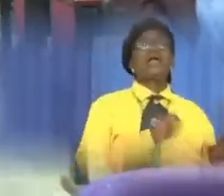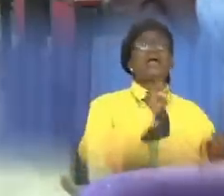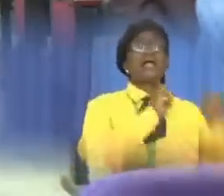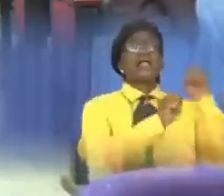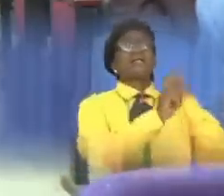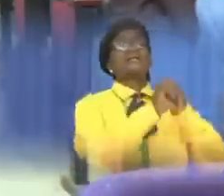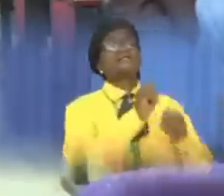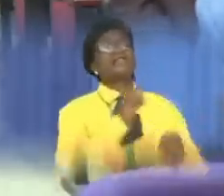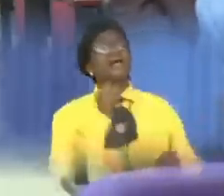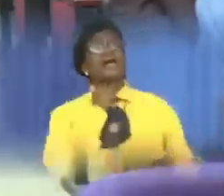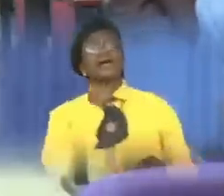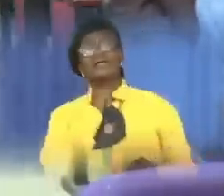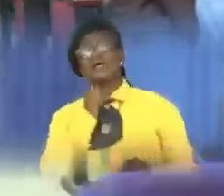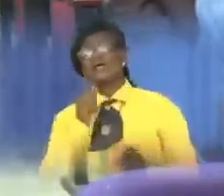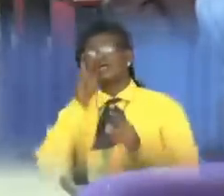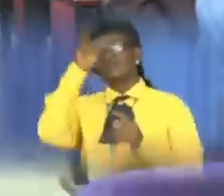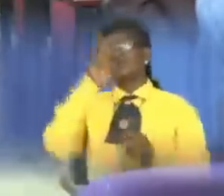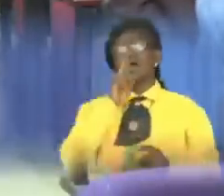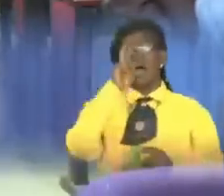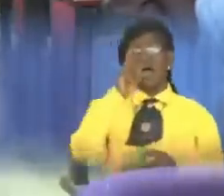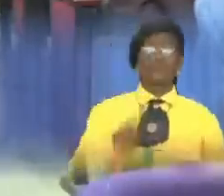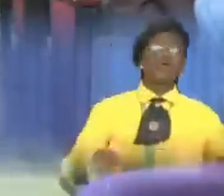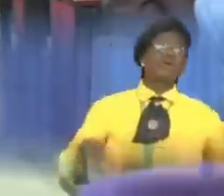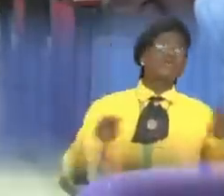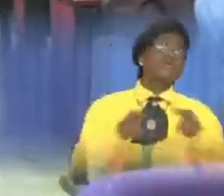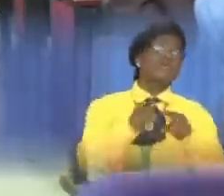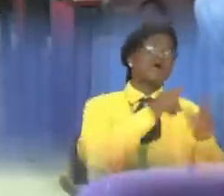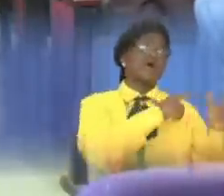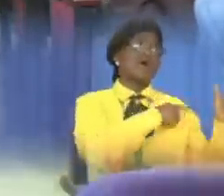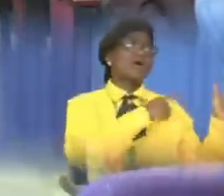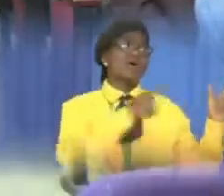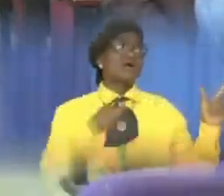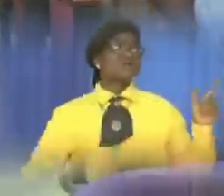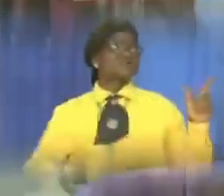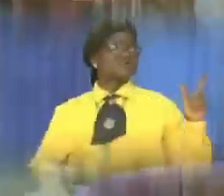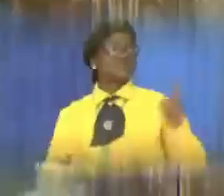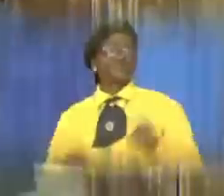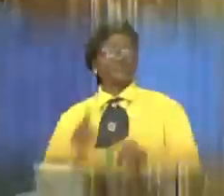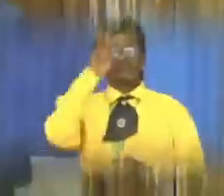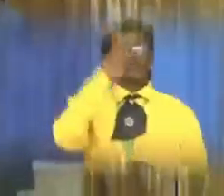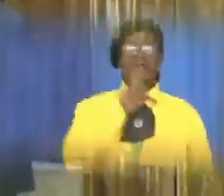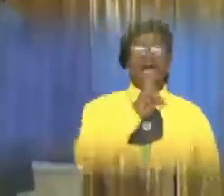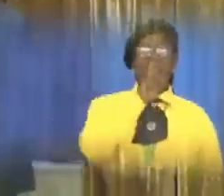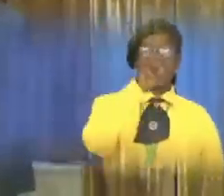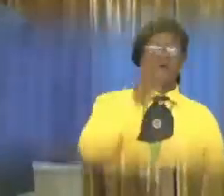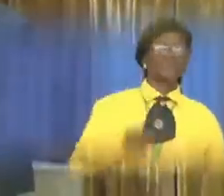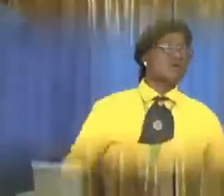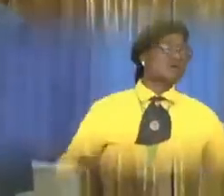You are worthy, Lord.